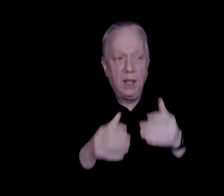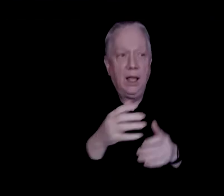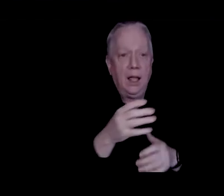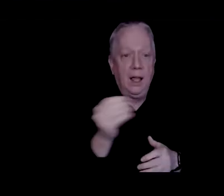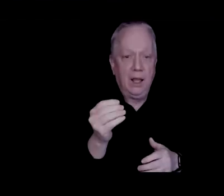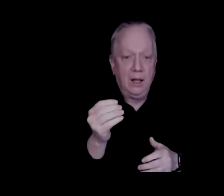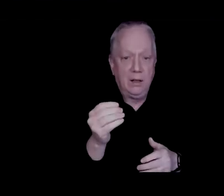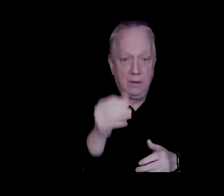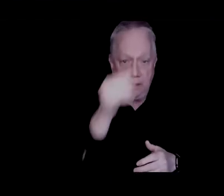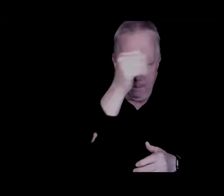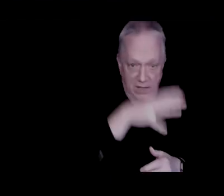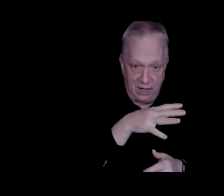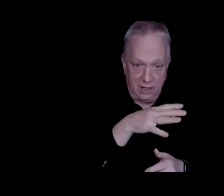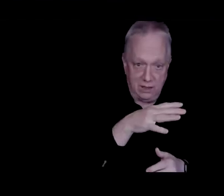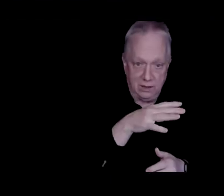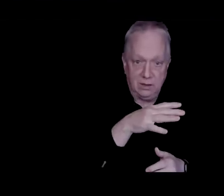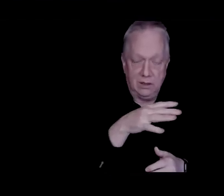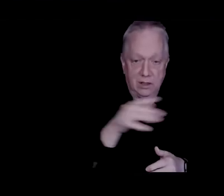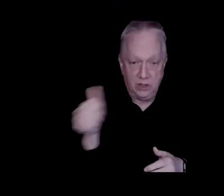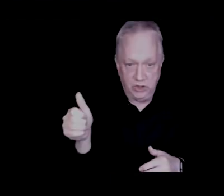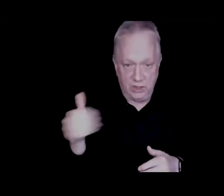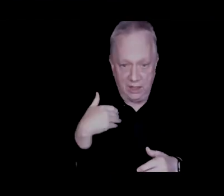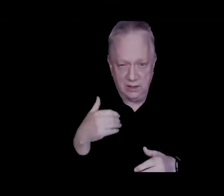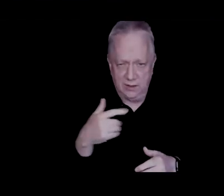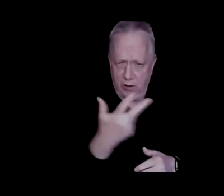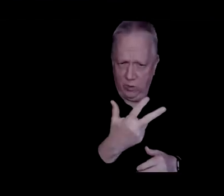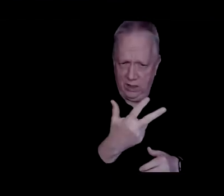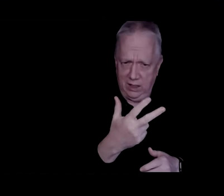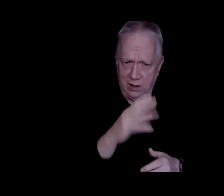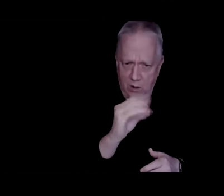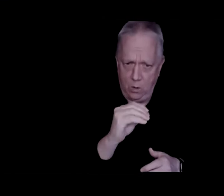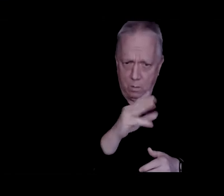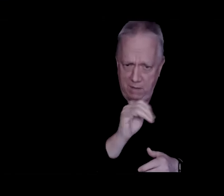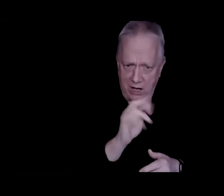the men, she had maybe three co-mayor